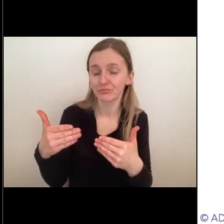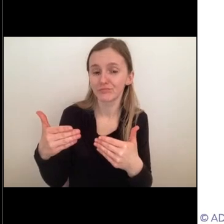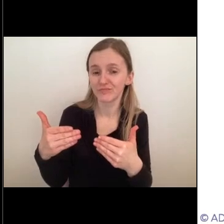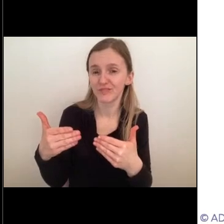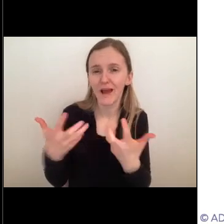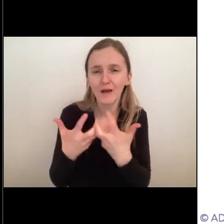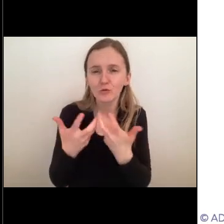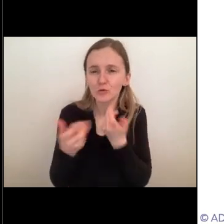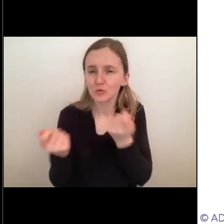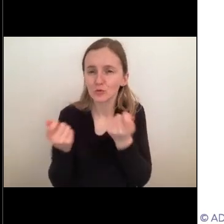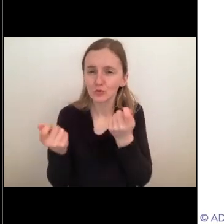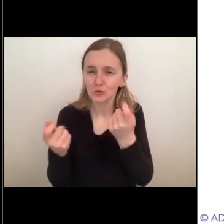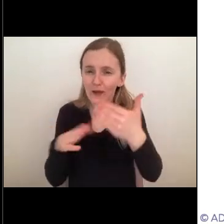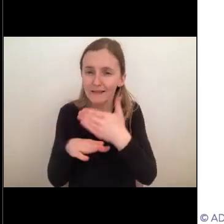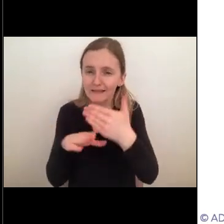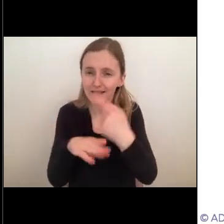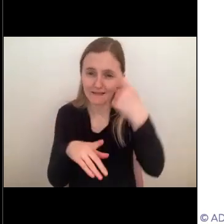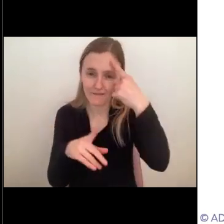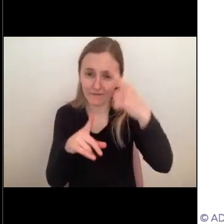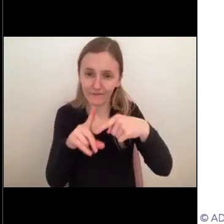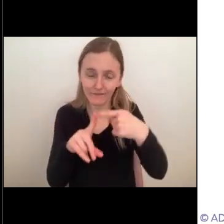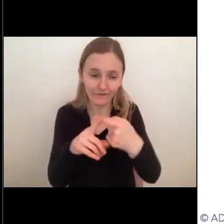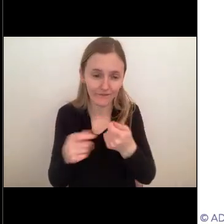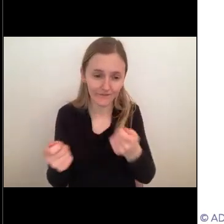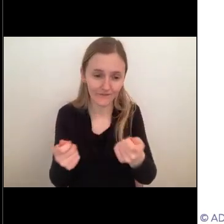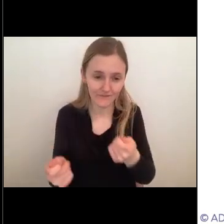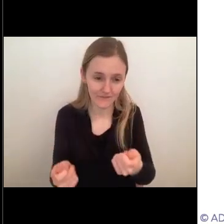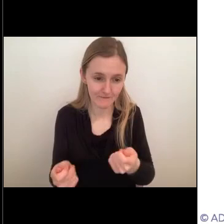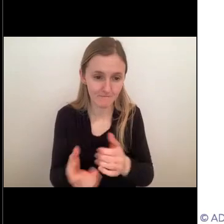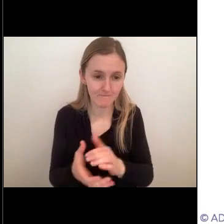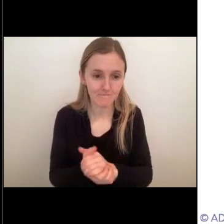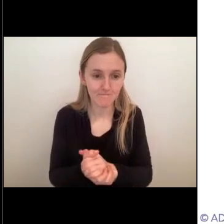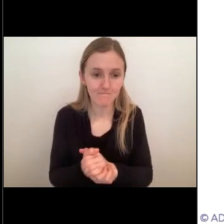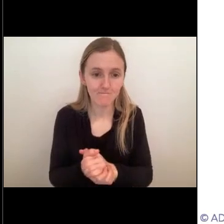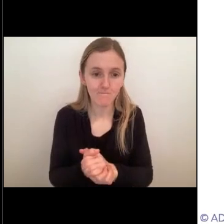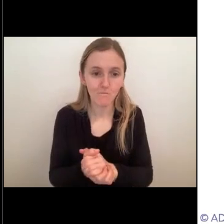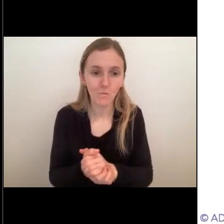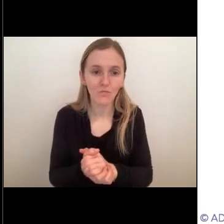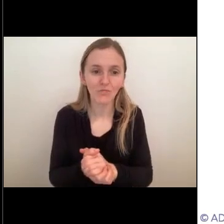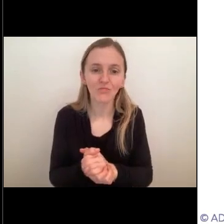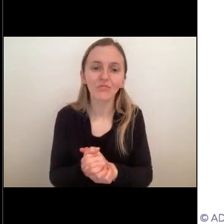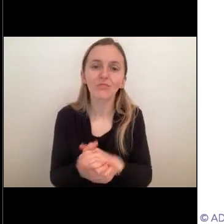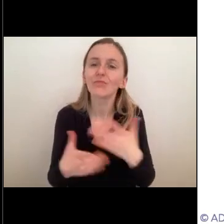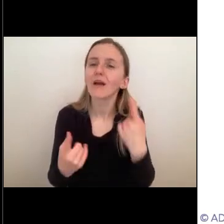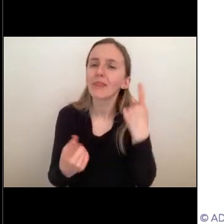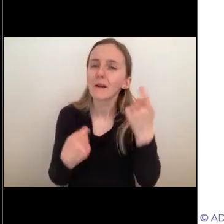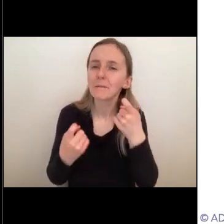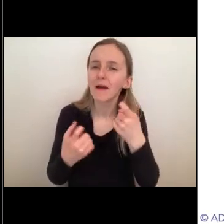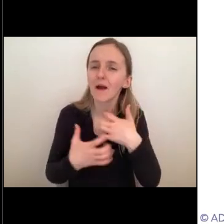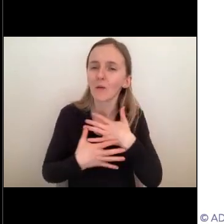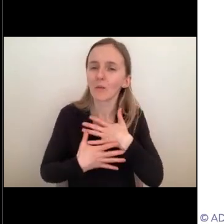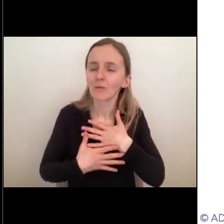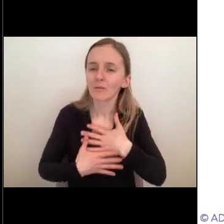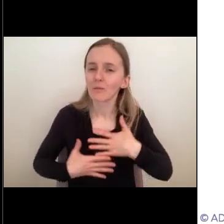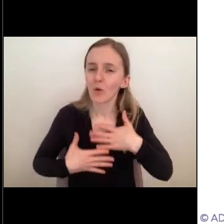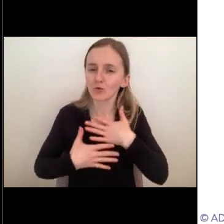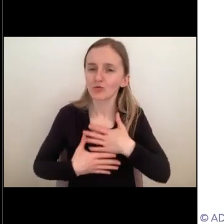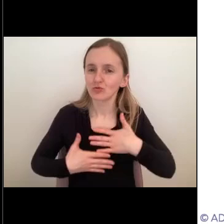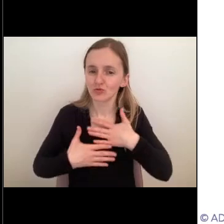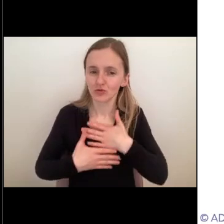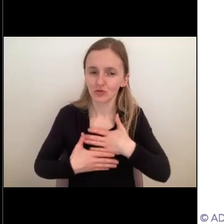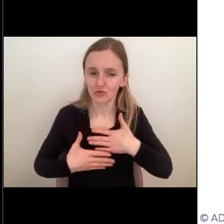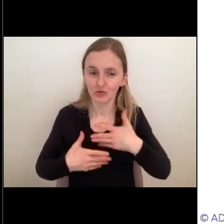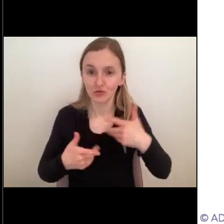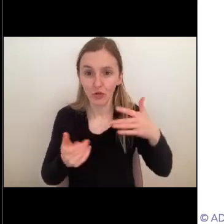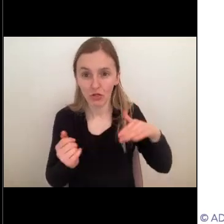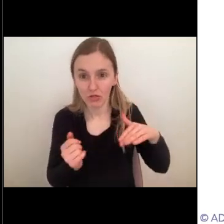functions. Also in terms of emotional maturation, so we might all see that delay in terms of emotional maturation.